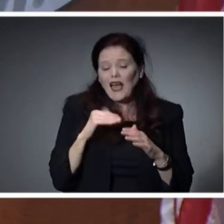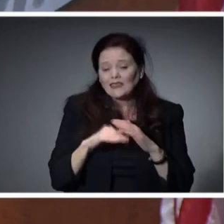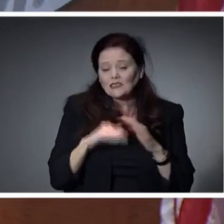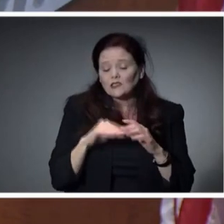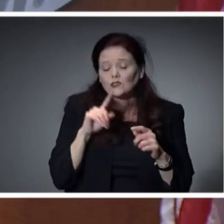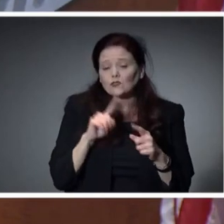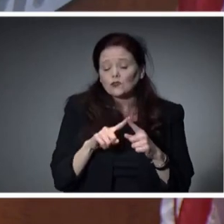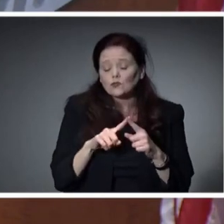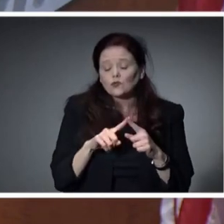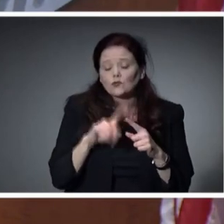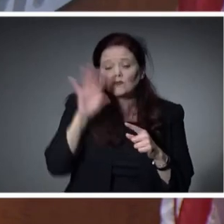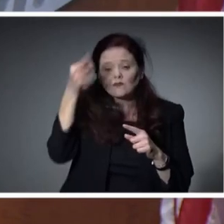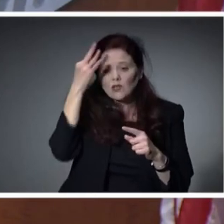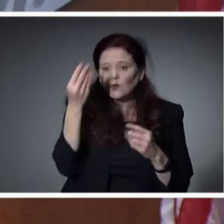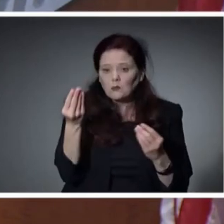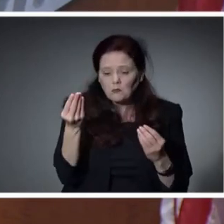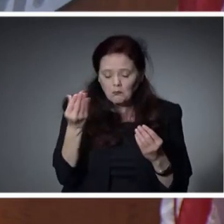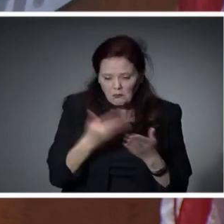additional ICU beds